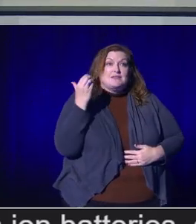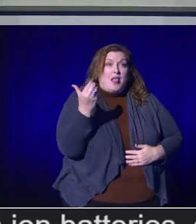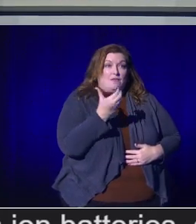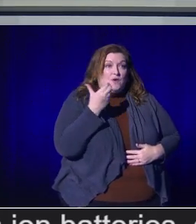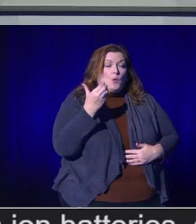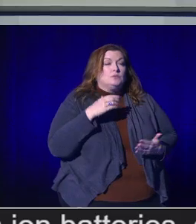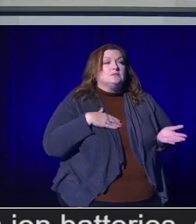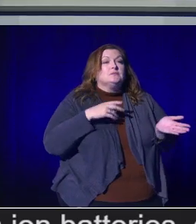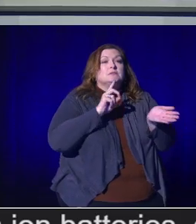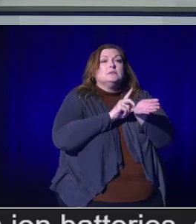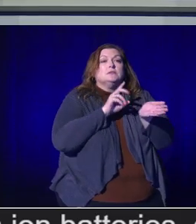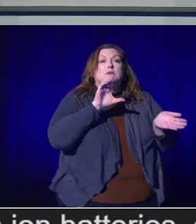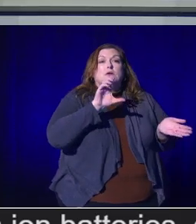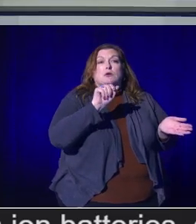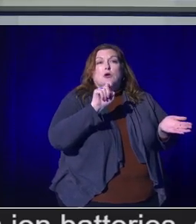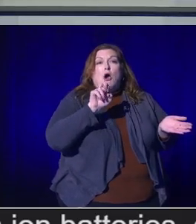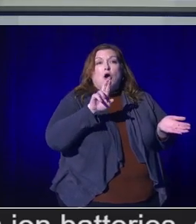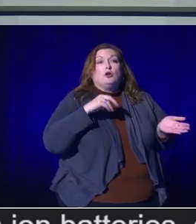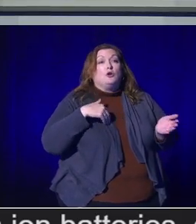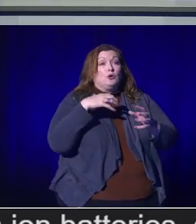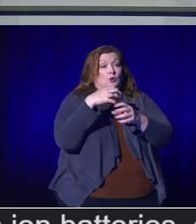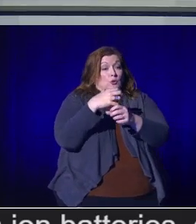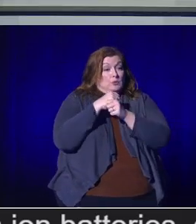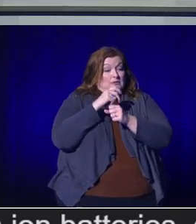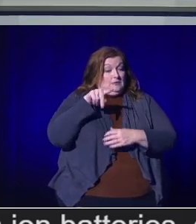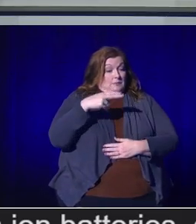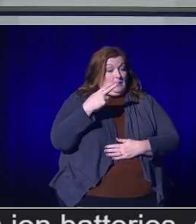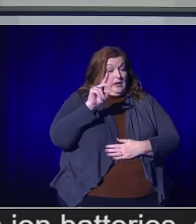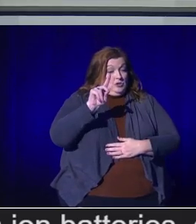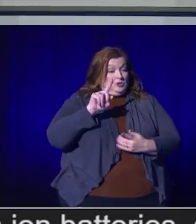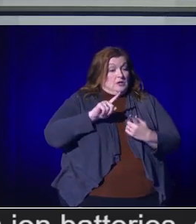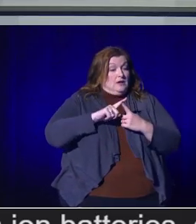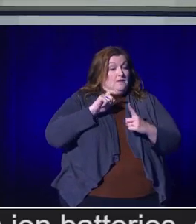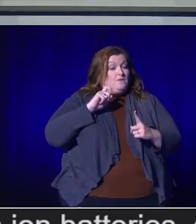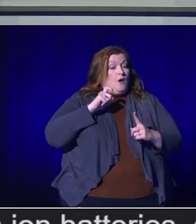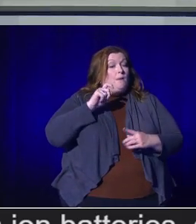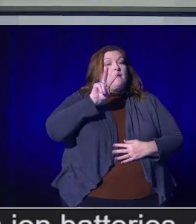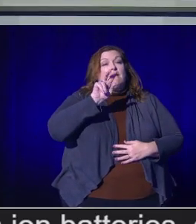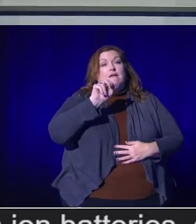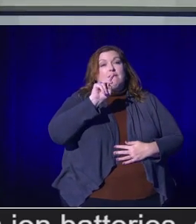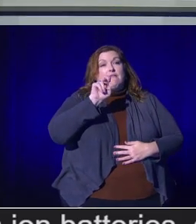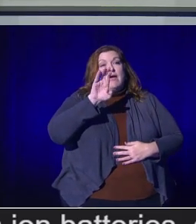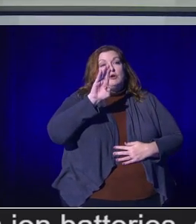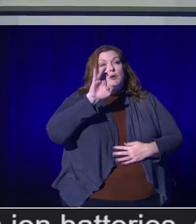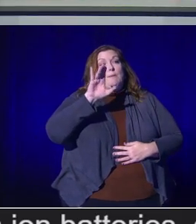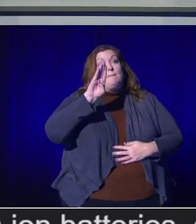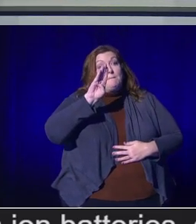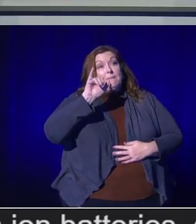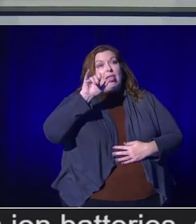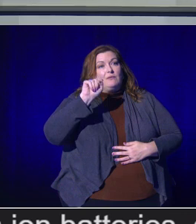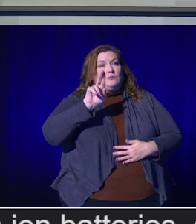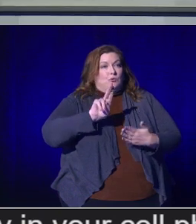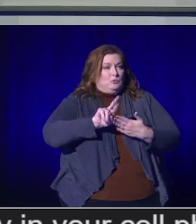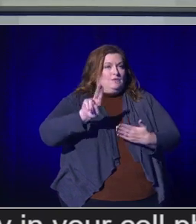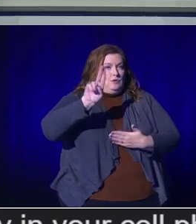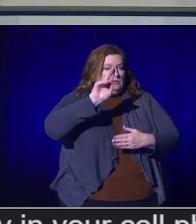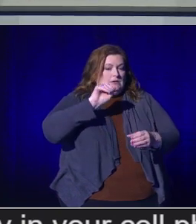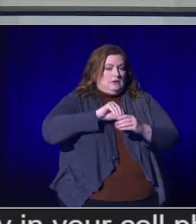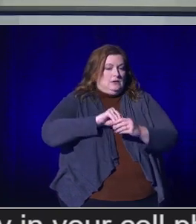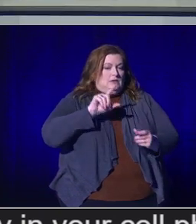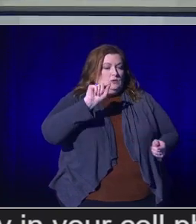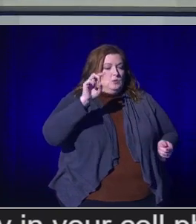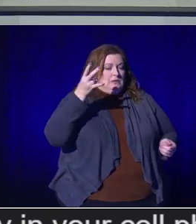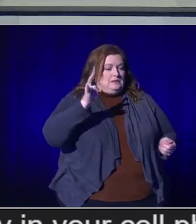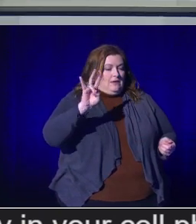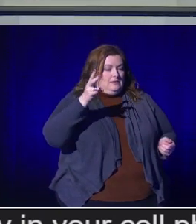received her PhD in mechanical engineering from Vanderbilt University in 2017. Her dissertation research focused